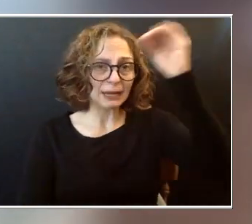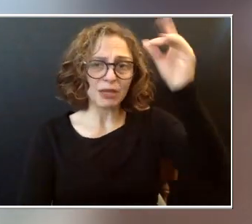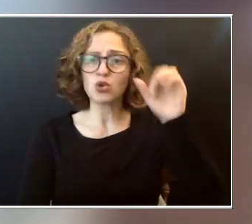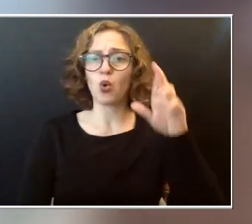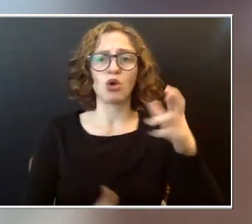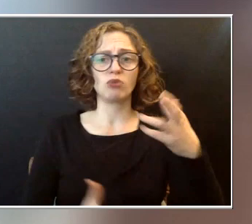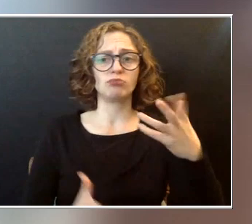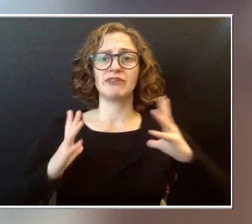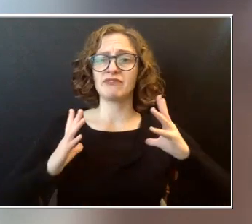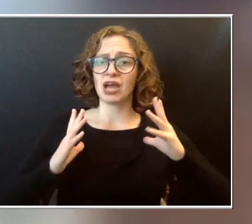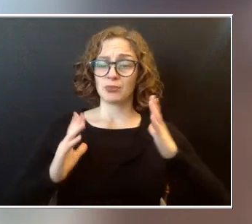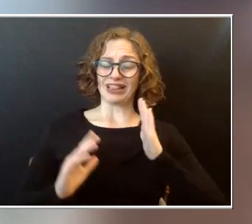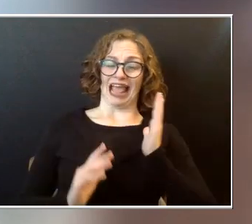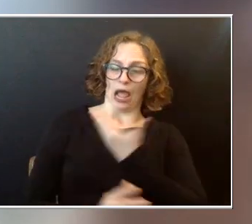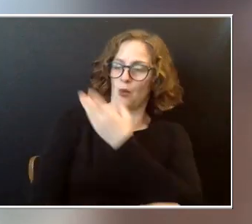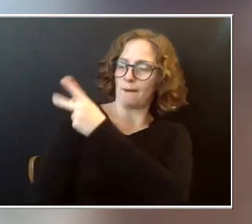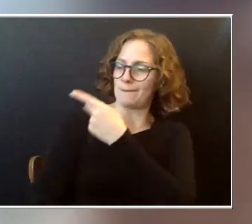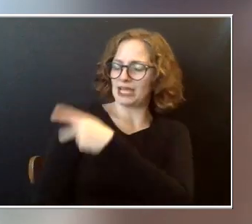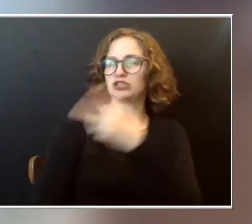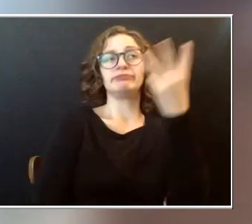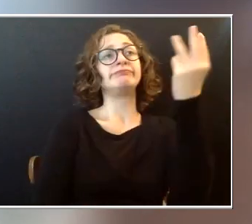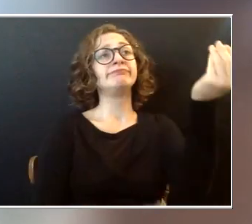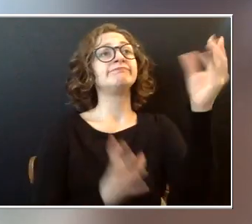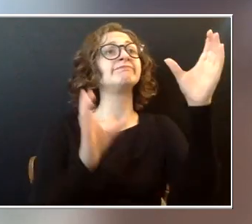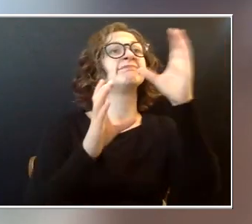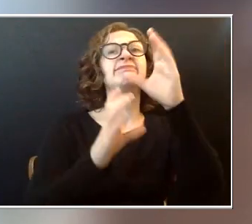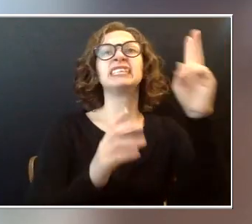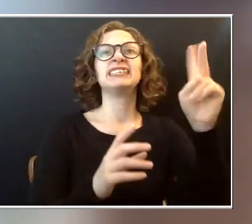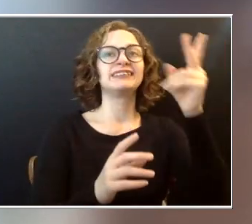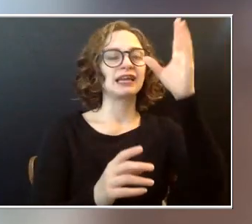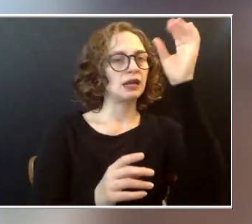patient and their cancer and their outcome.